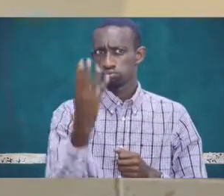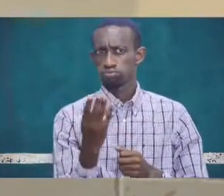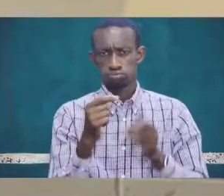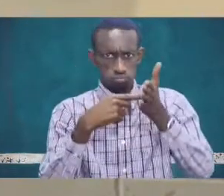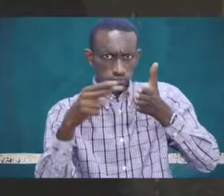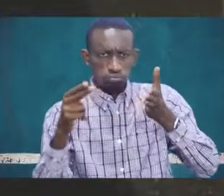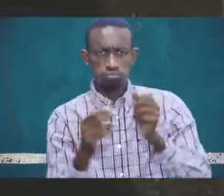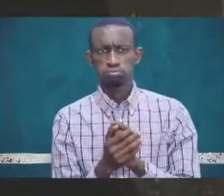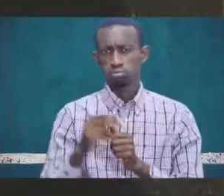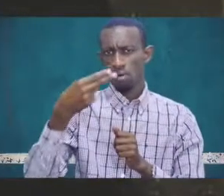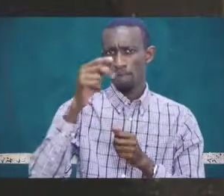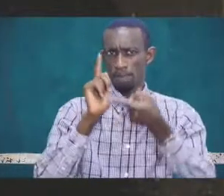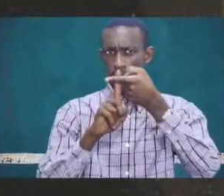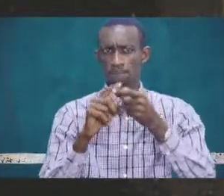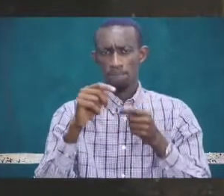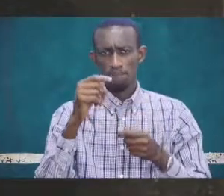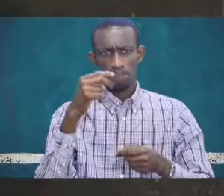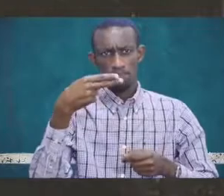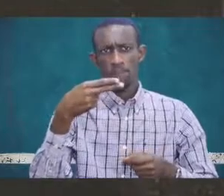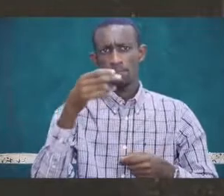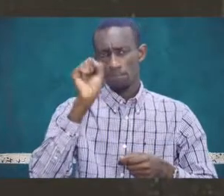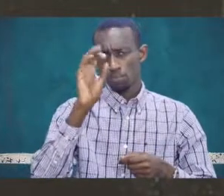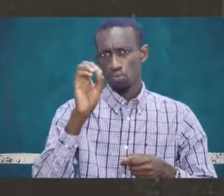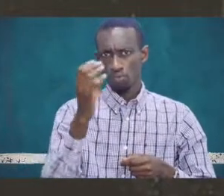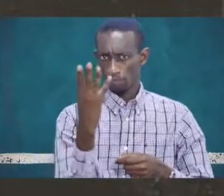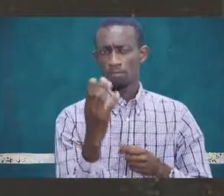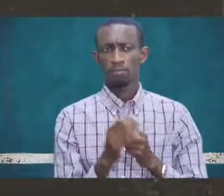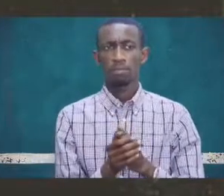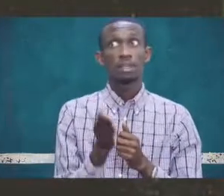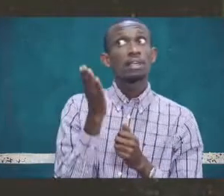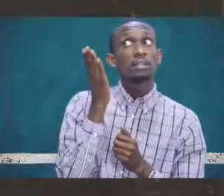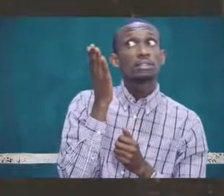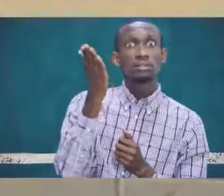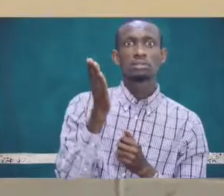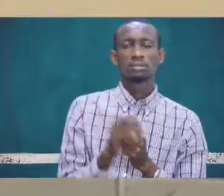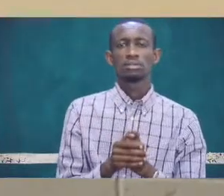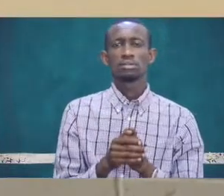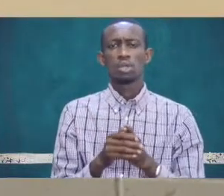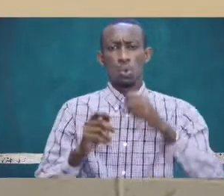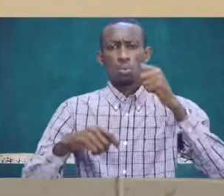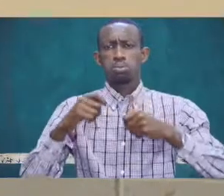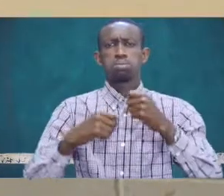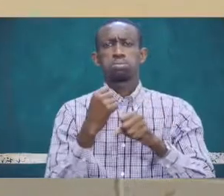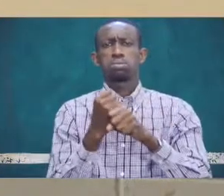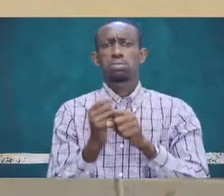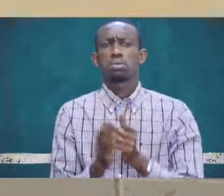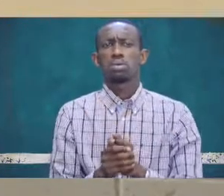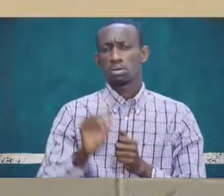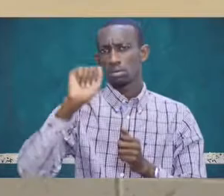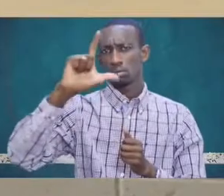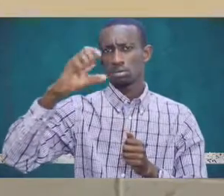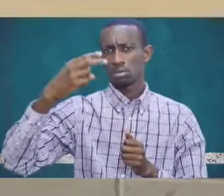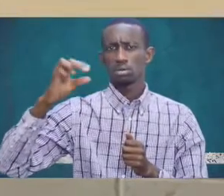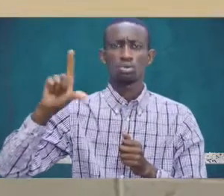hydrogen ions and the hydrogen sulfate ions. So these hydrogen ions protonate the alcohol. So we have